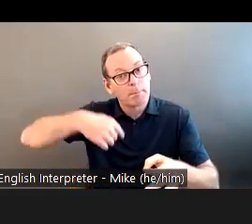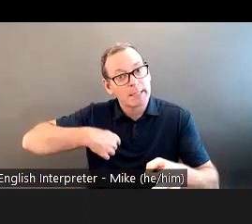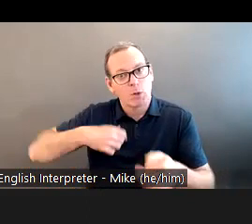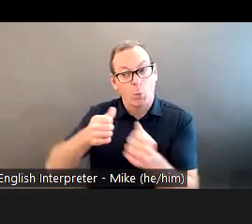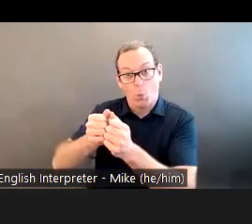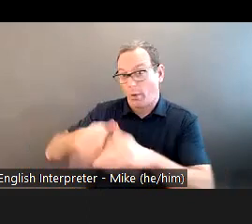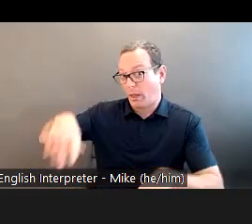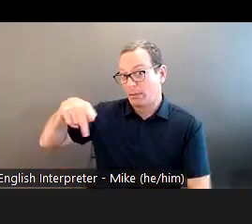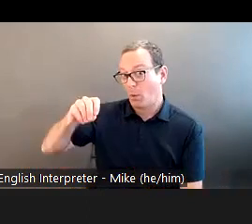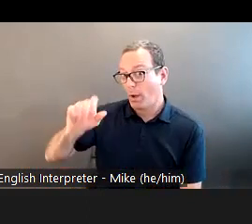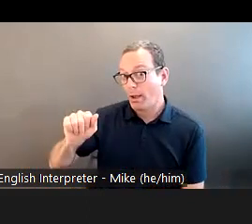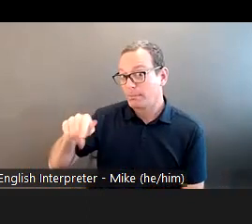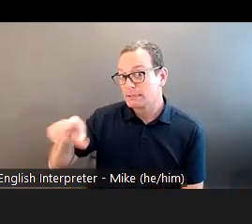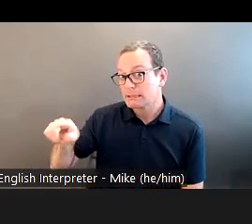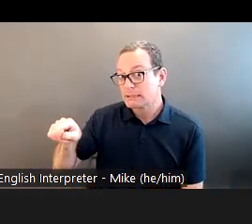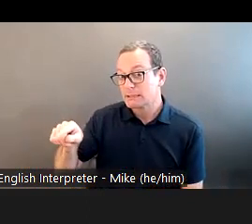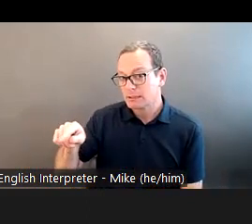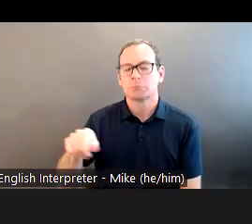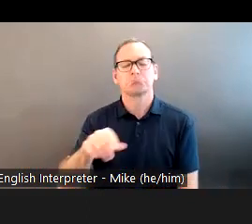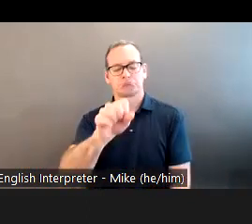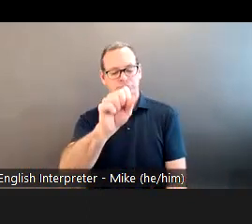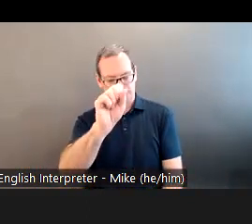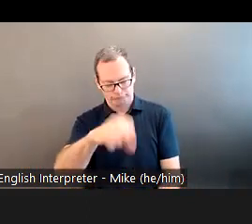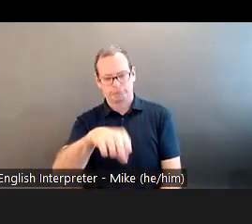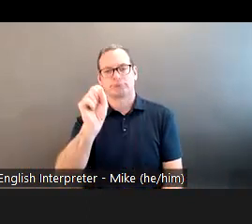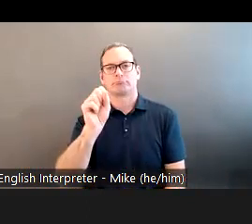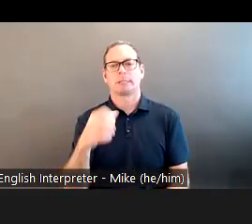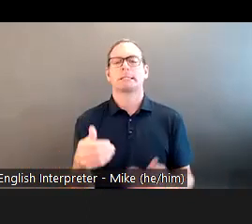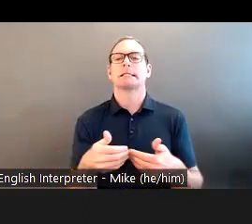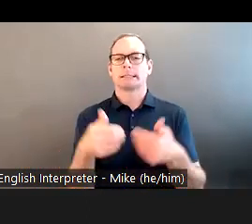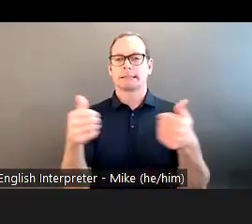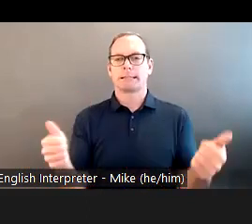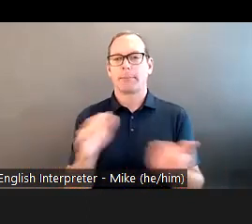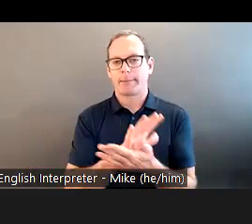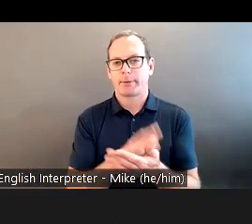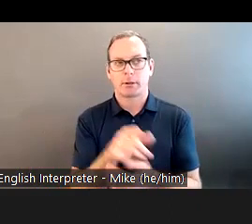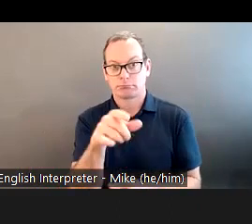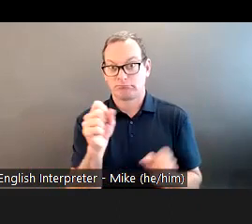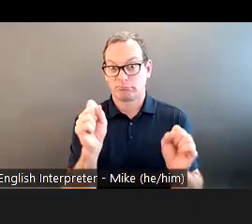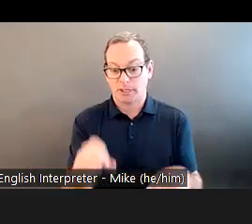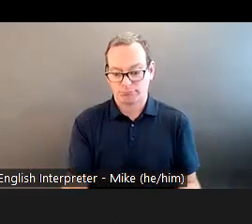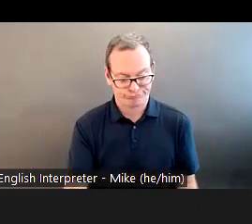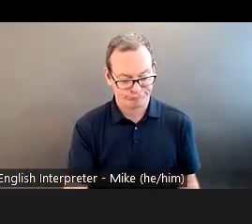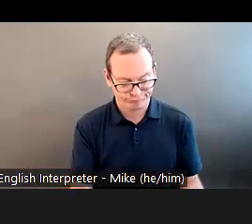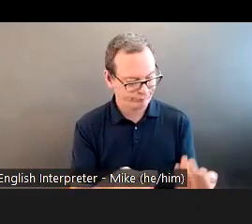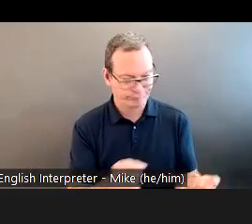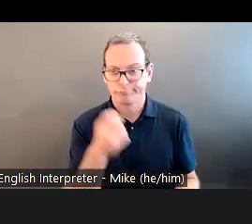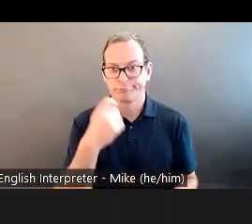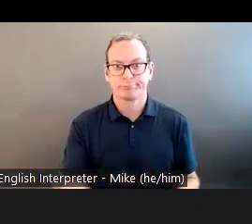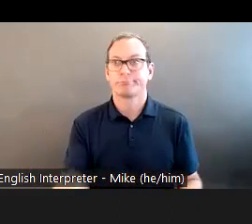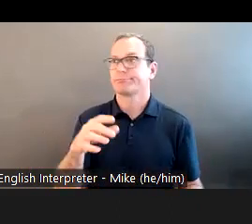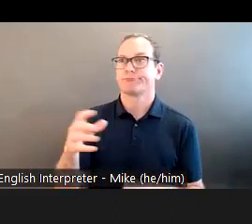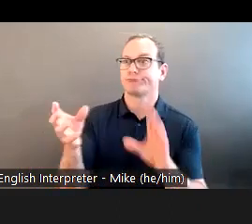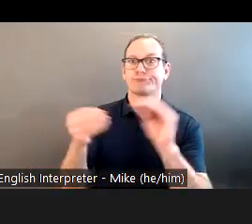is a separate piece of paper. And as we talked about earlier, you can write your wishes on anything. You can just verbalize